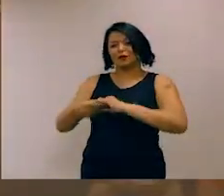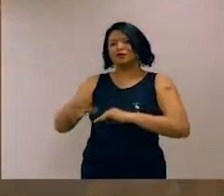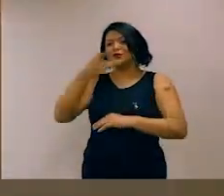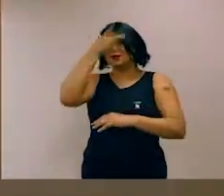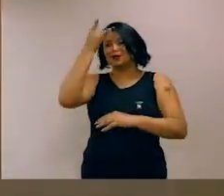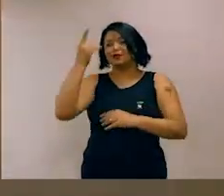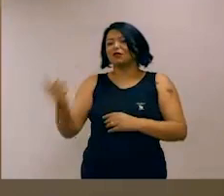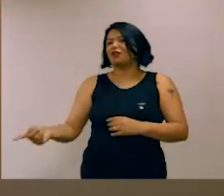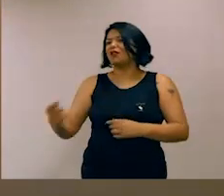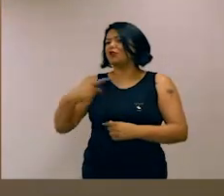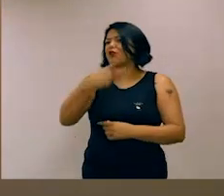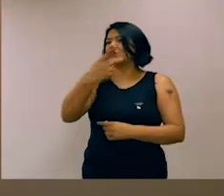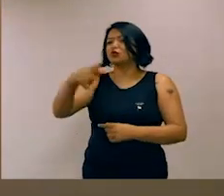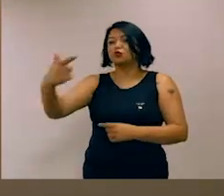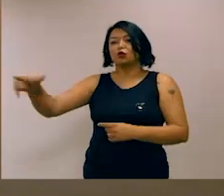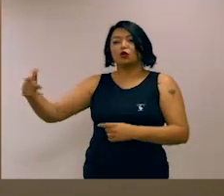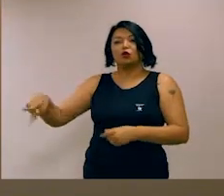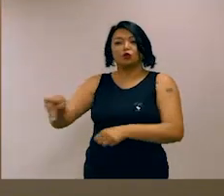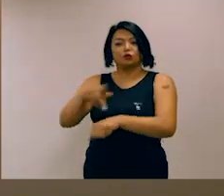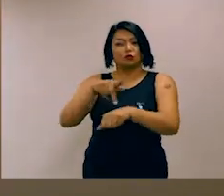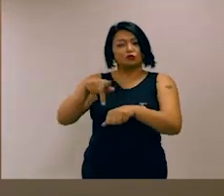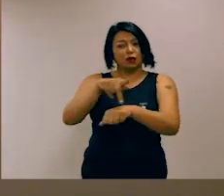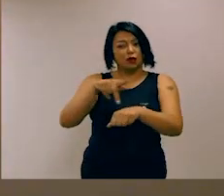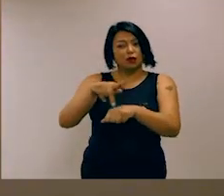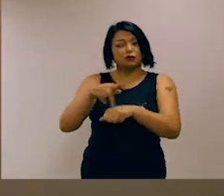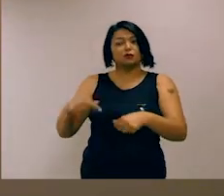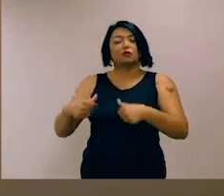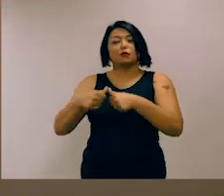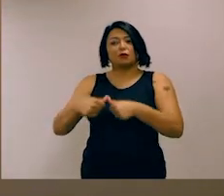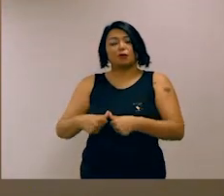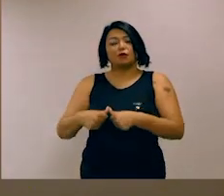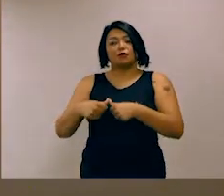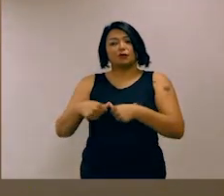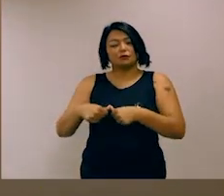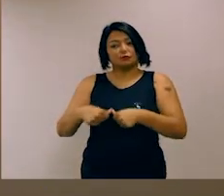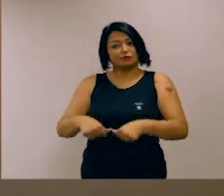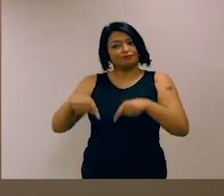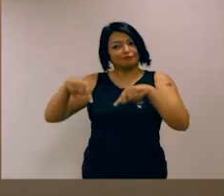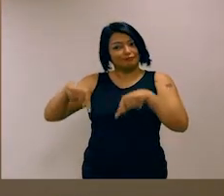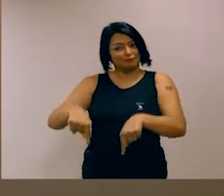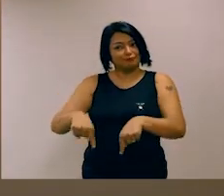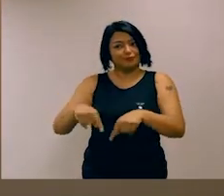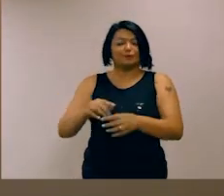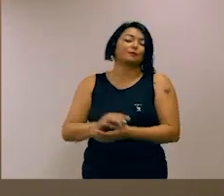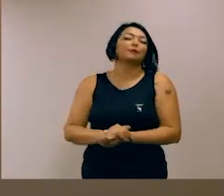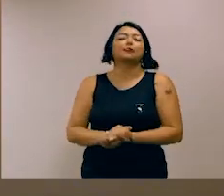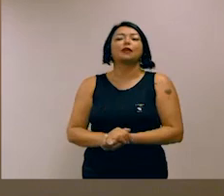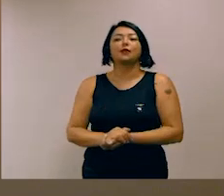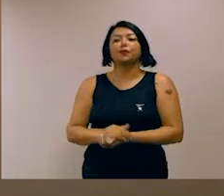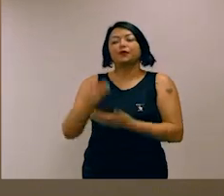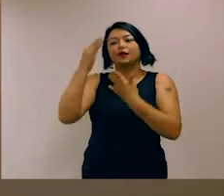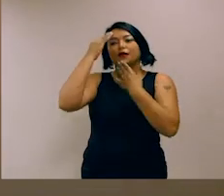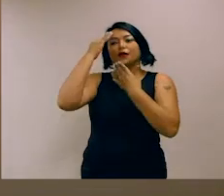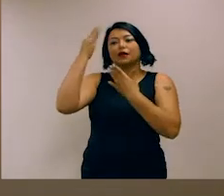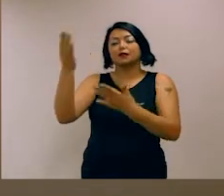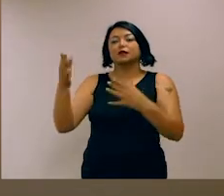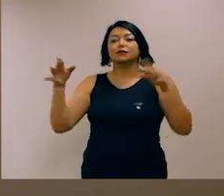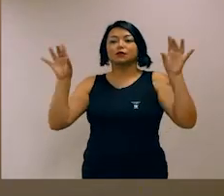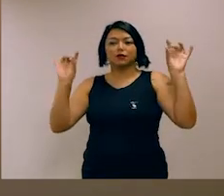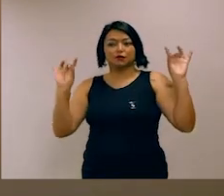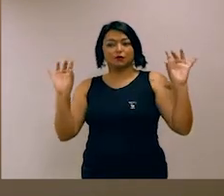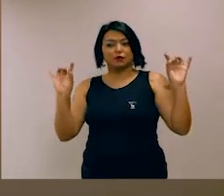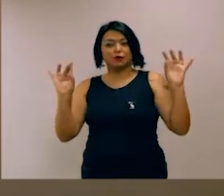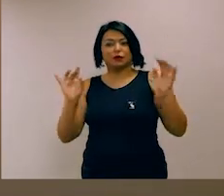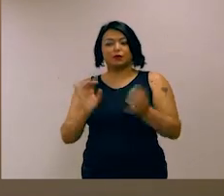on YouTube. And I would like to greet the foreign participants that are going to have a web link to the